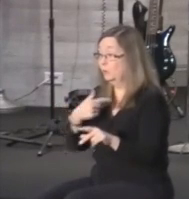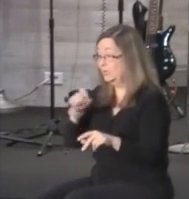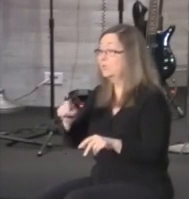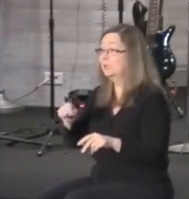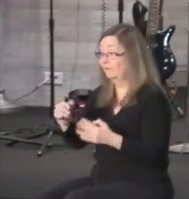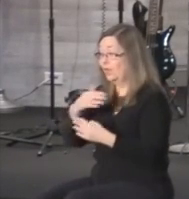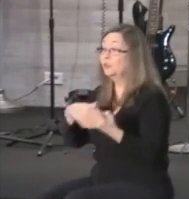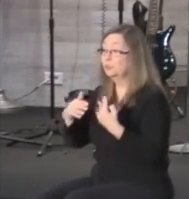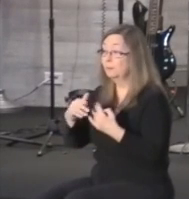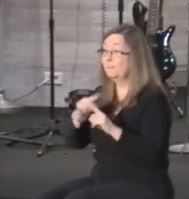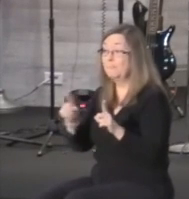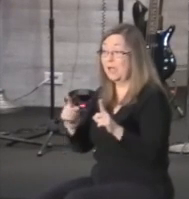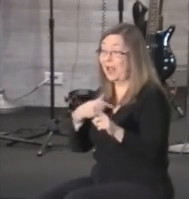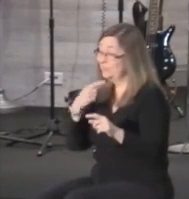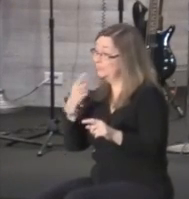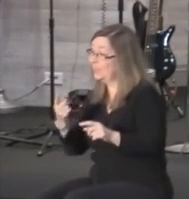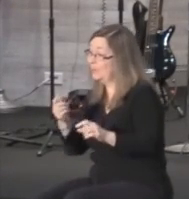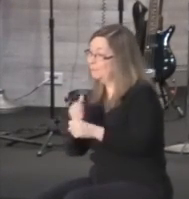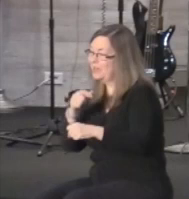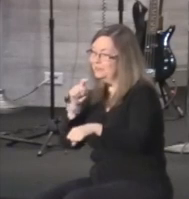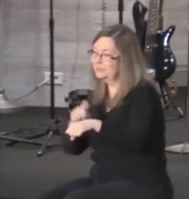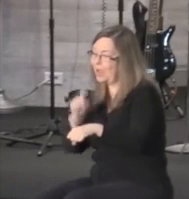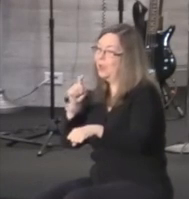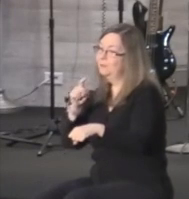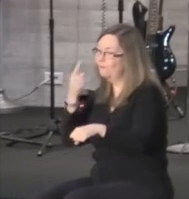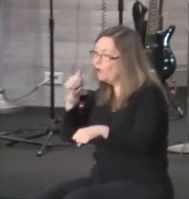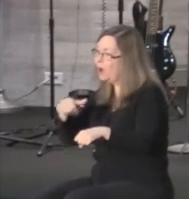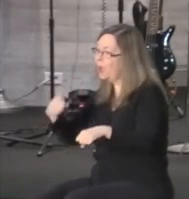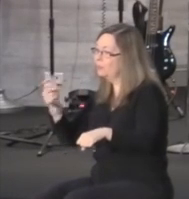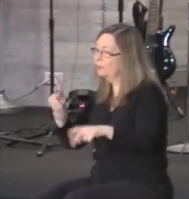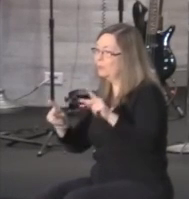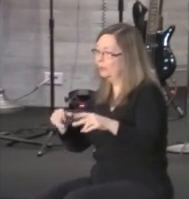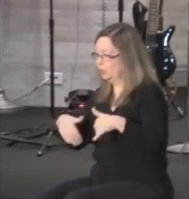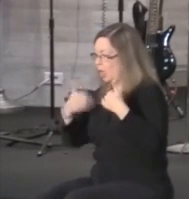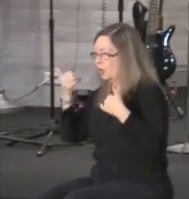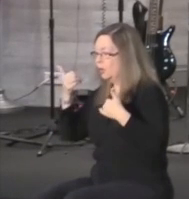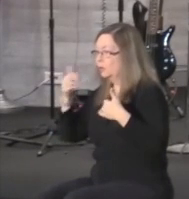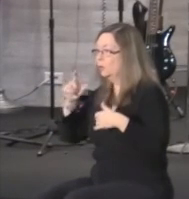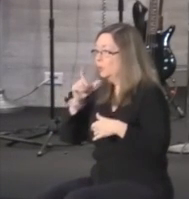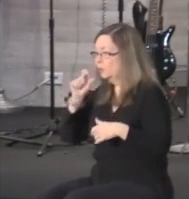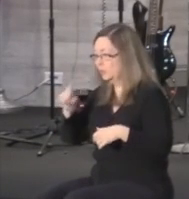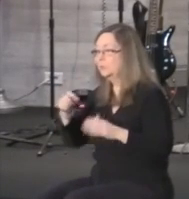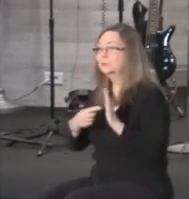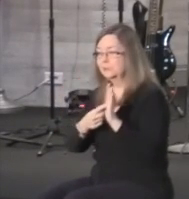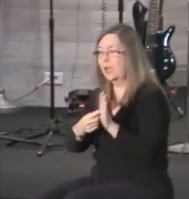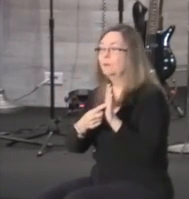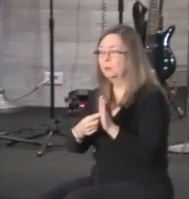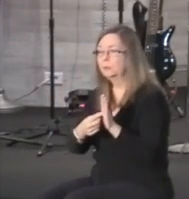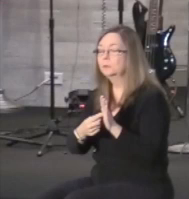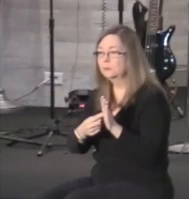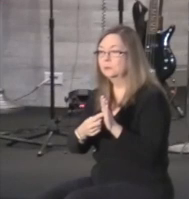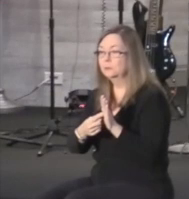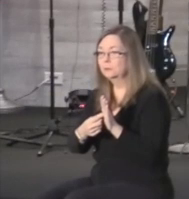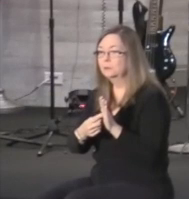that too. But what I am saying is make time for someone who's younger who could use an example.